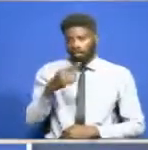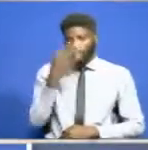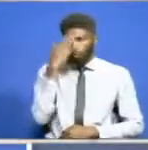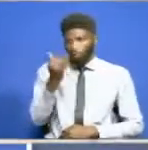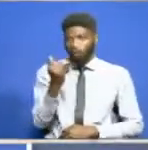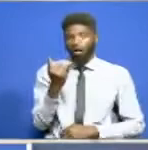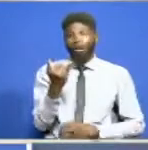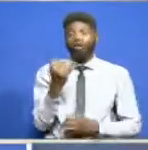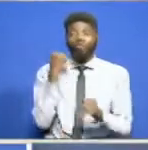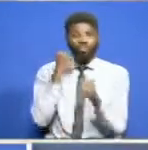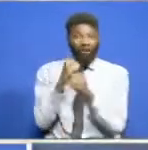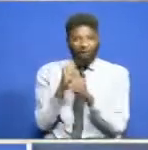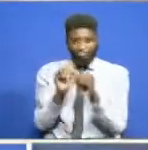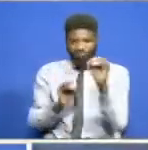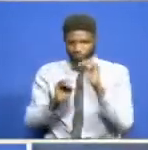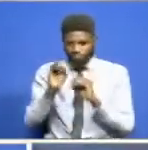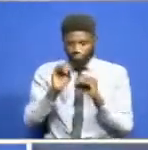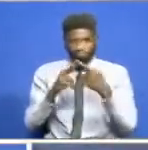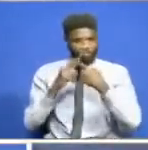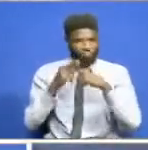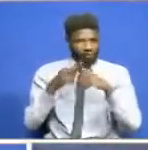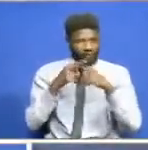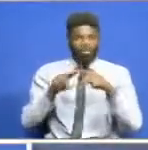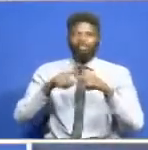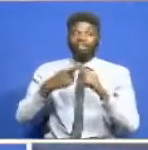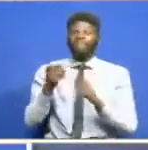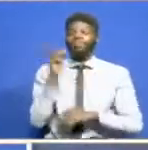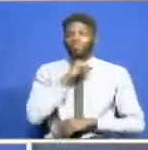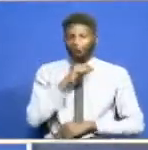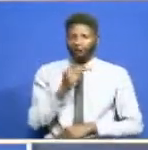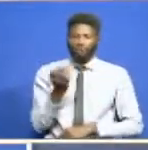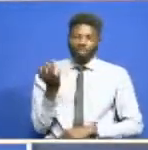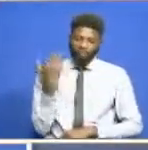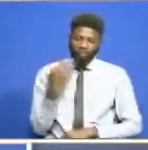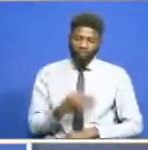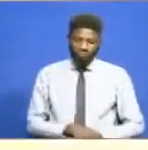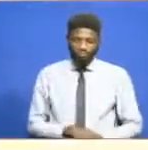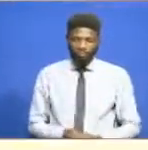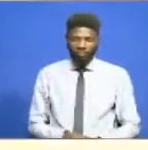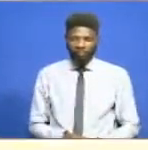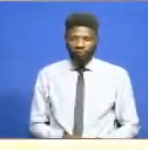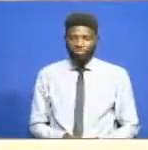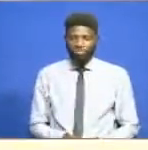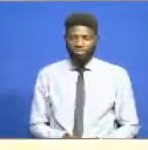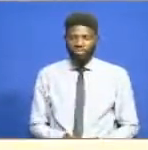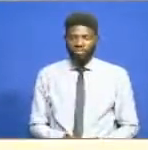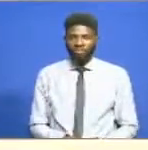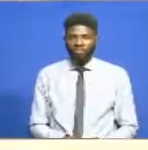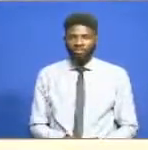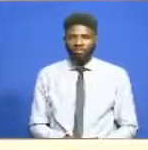za ukarabati tayari zilianza. Frederick Muki, Darubini, michezo.